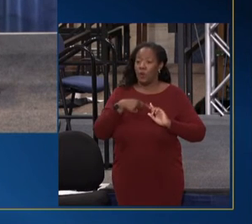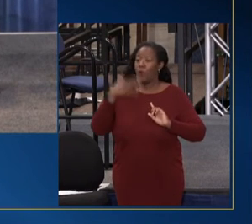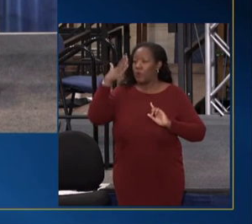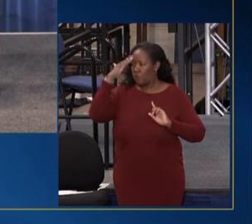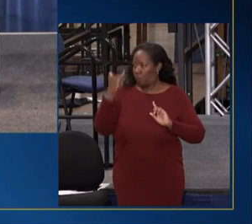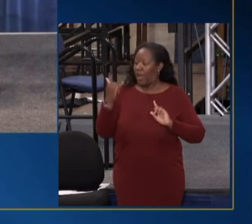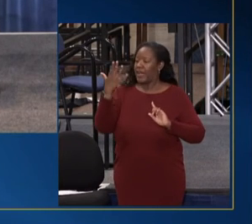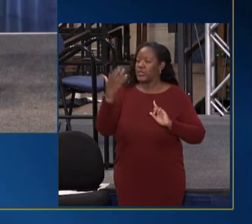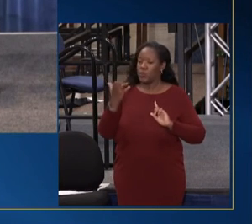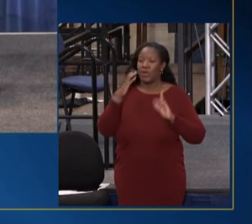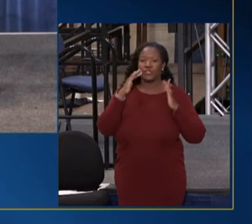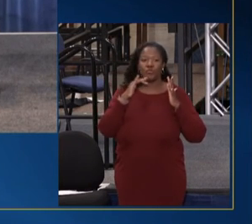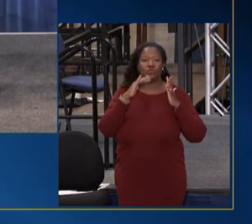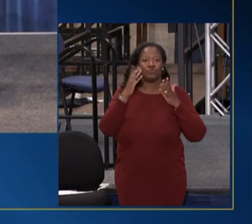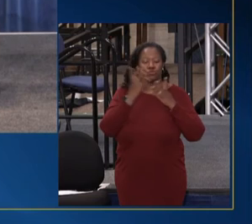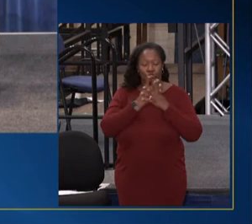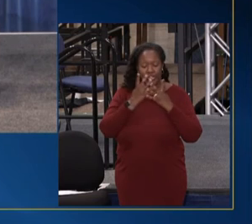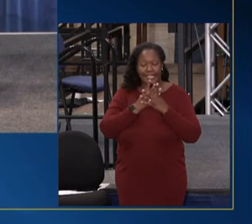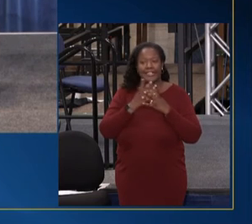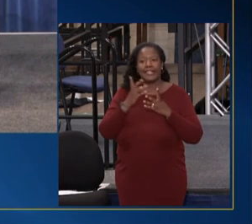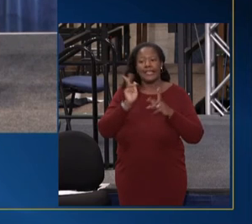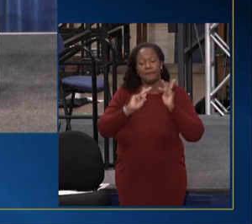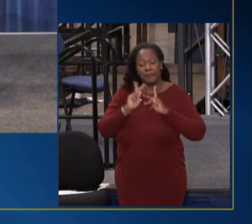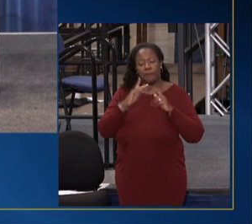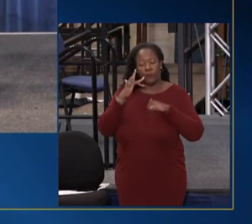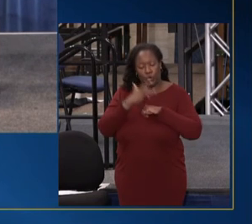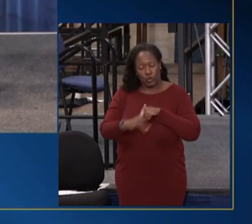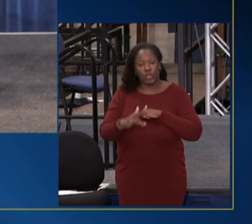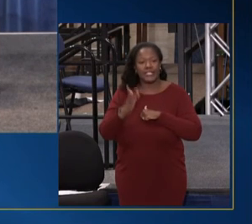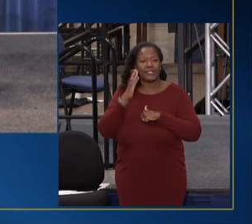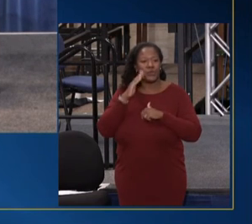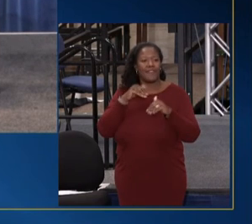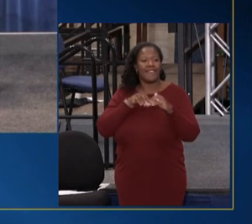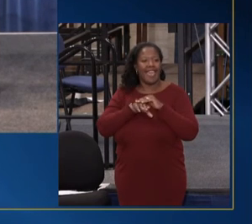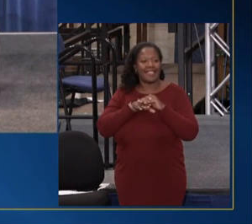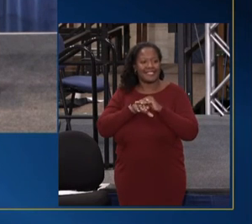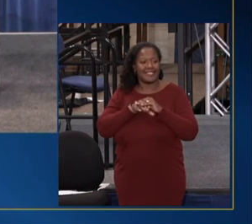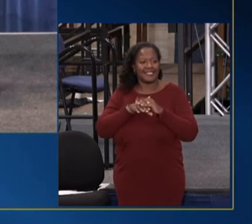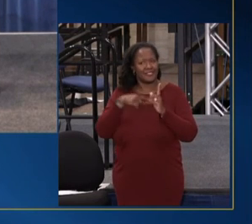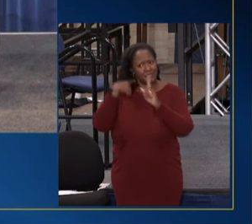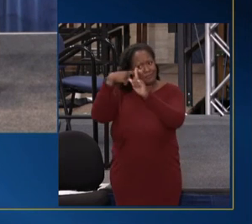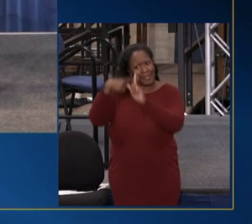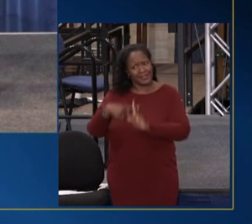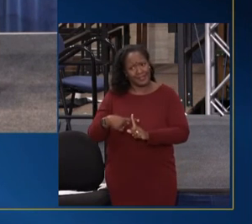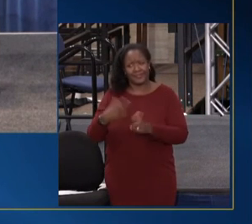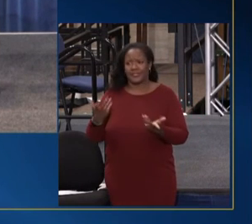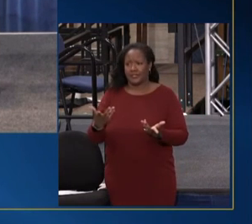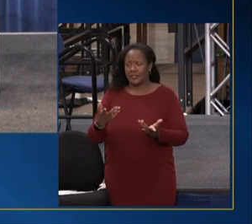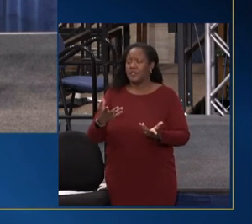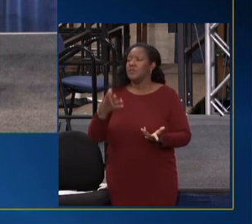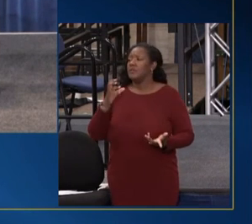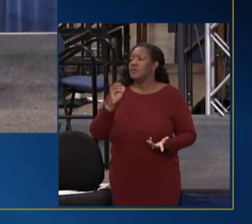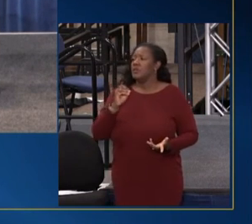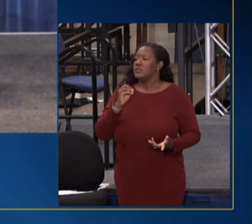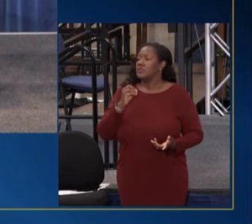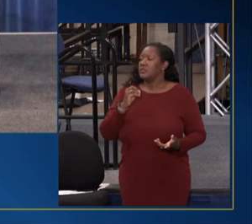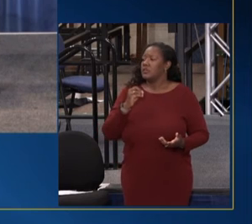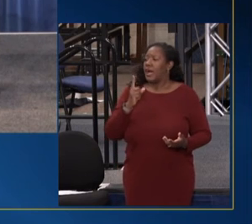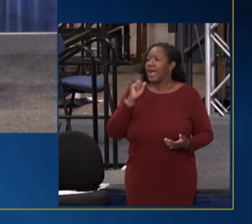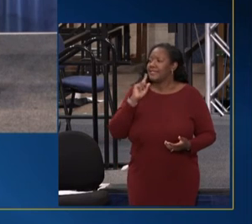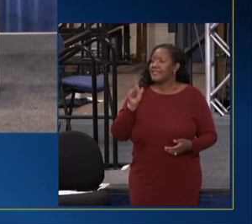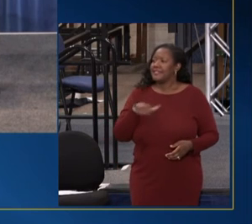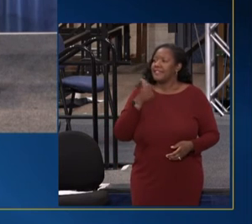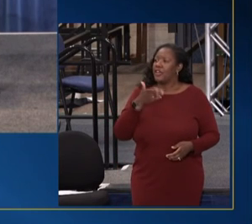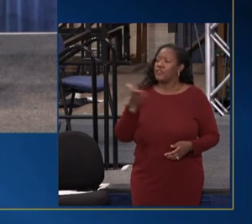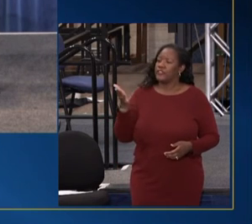to be screened early and have access to preventive services. So there definitely is that. I think the other